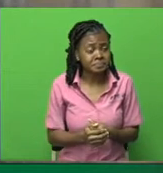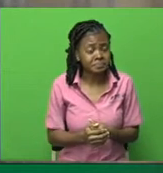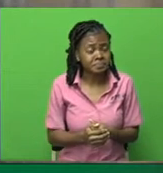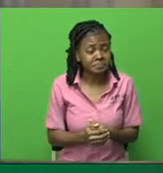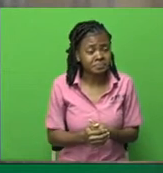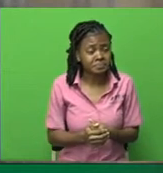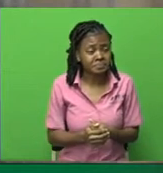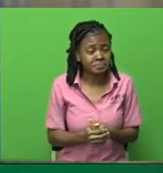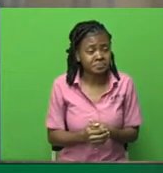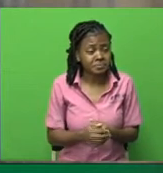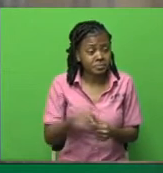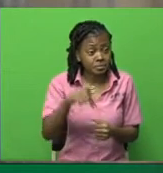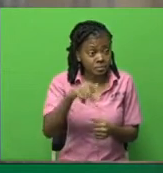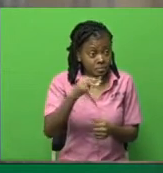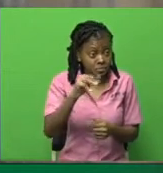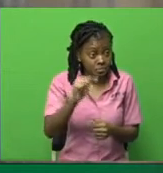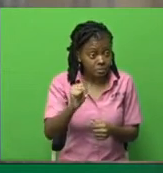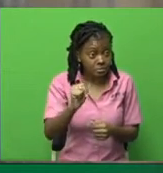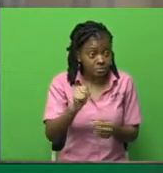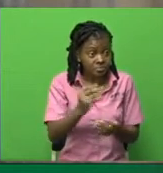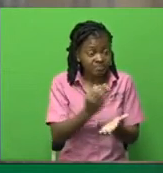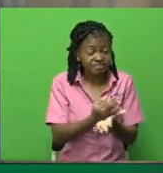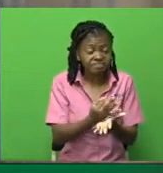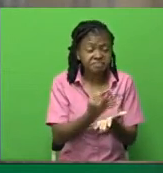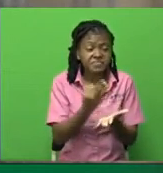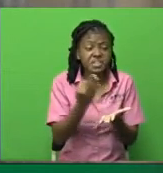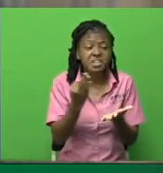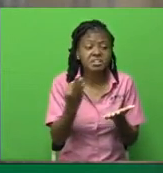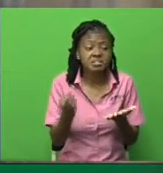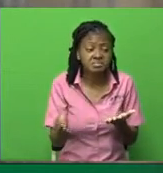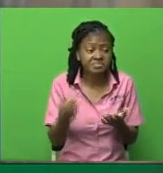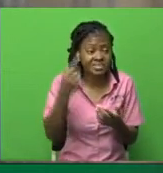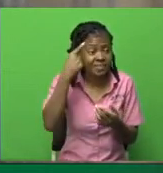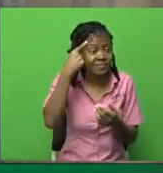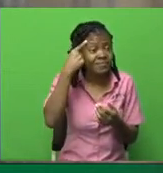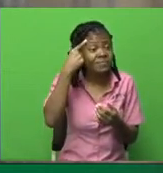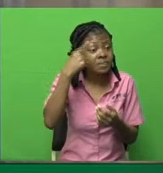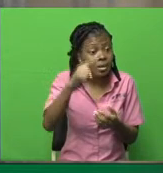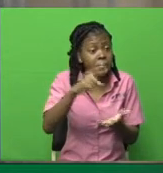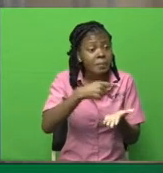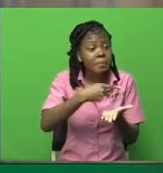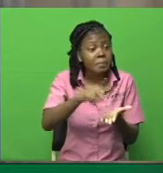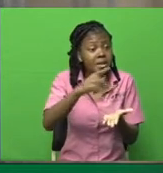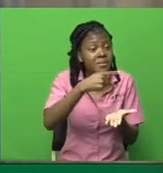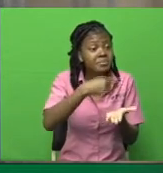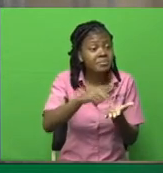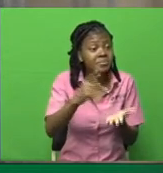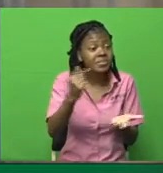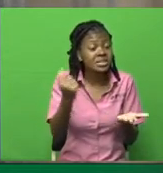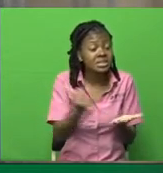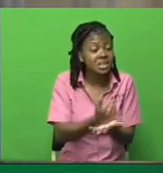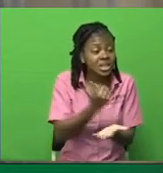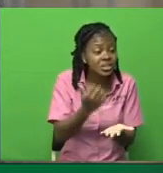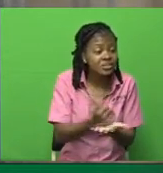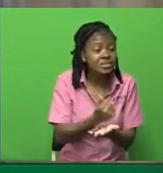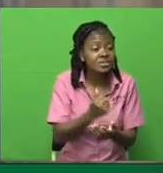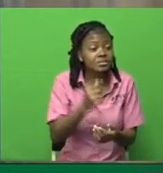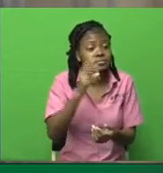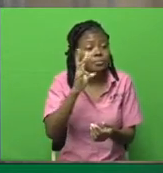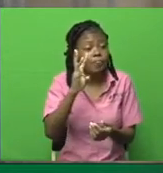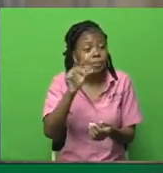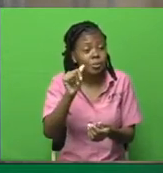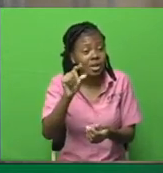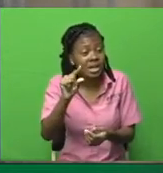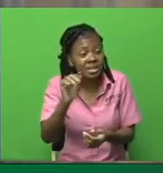utter failure to settle over nine years of outstanding wage and salary negotiations in the public sector